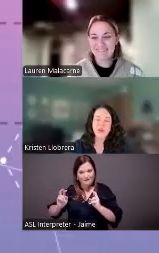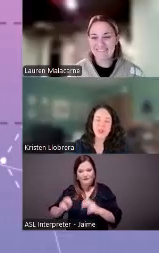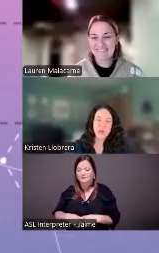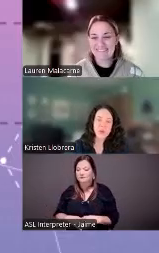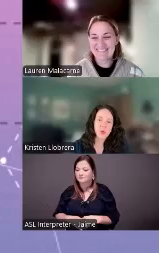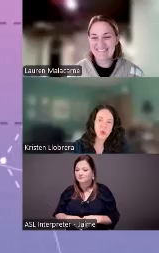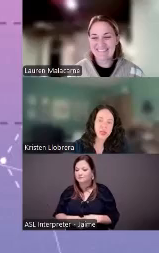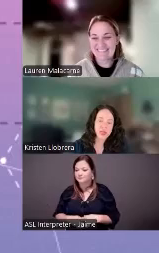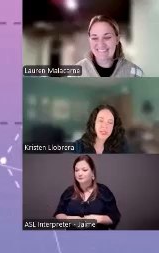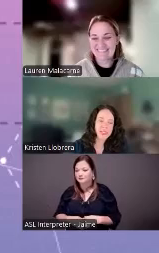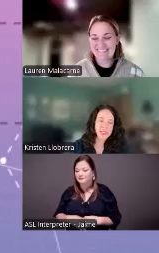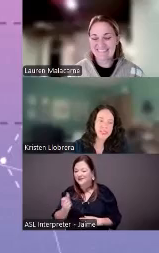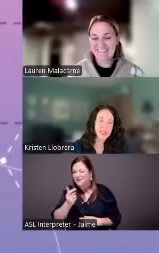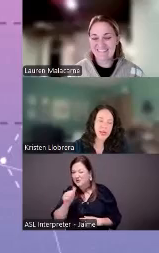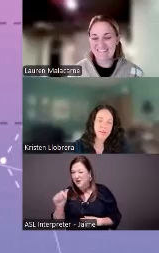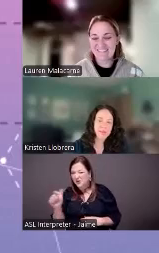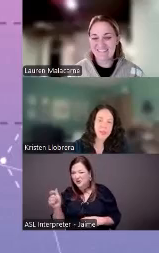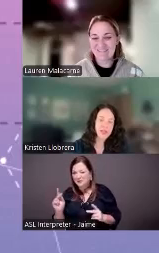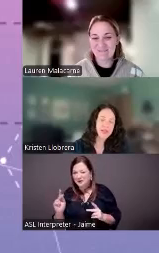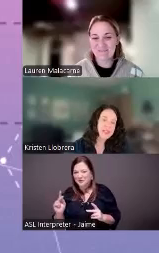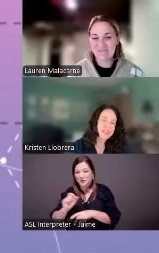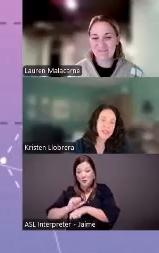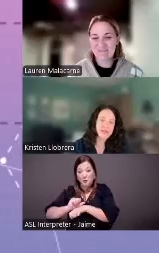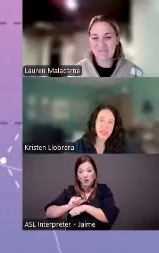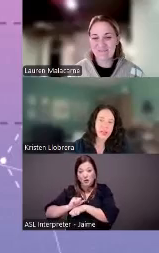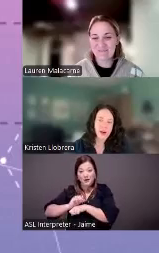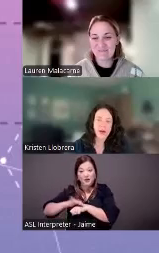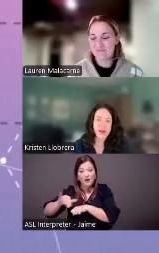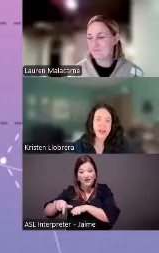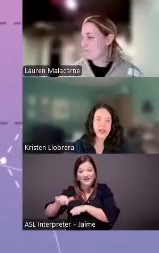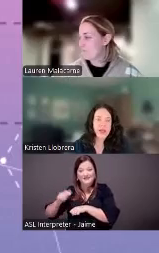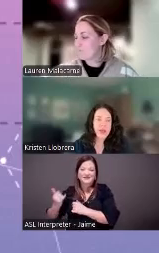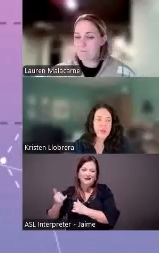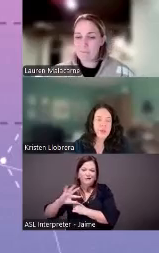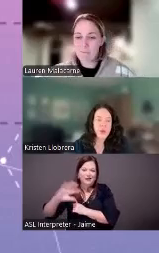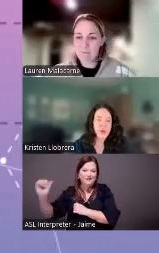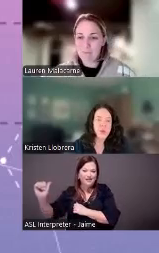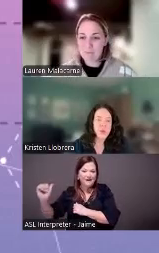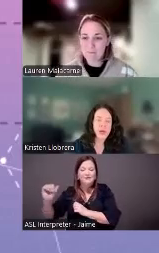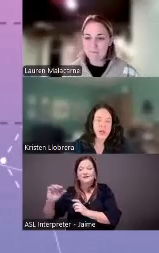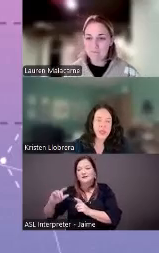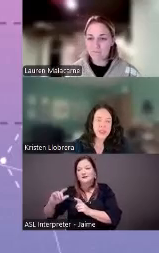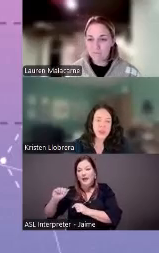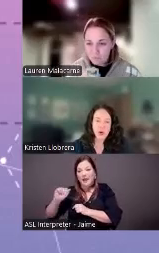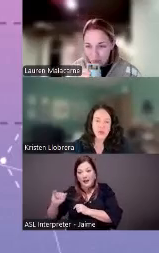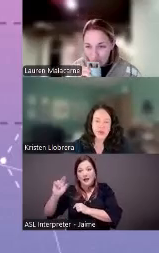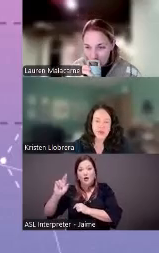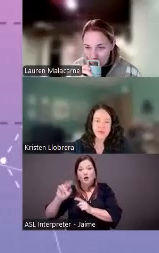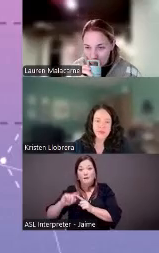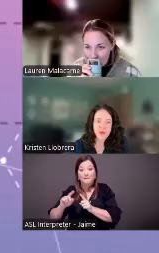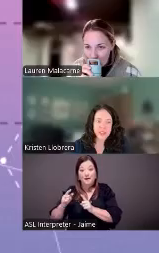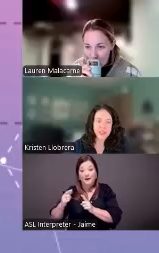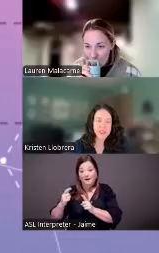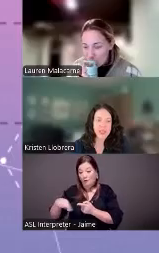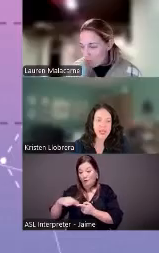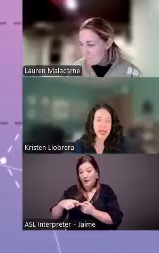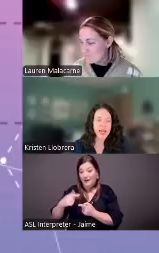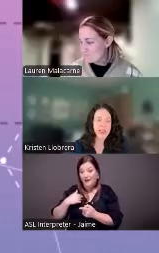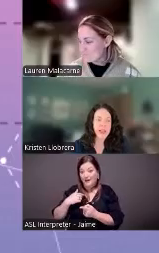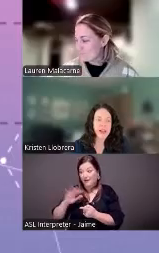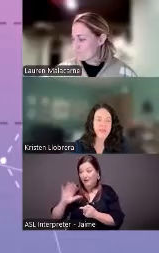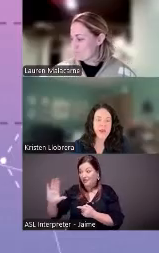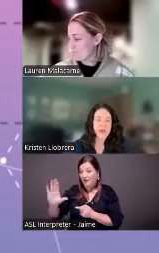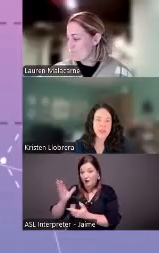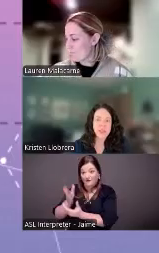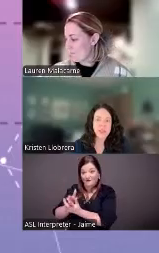a couple of other people were working on this that have since left AIR. But when I took over the files that they